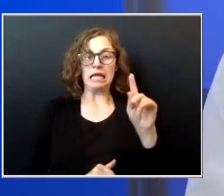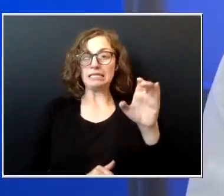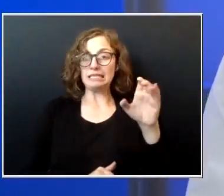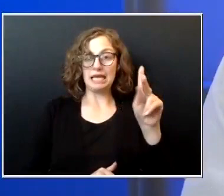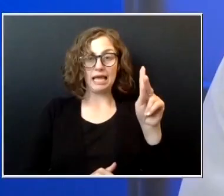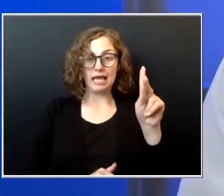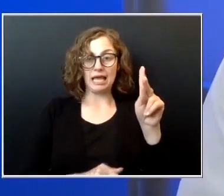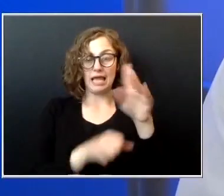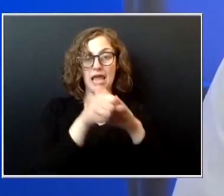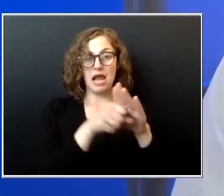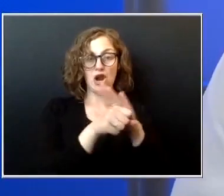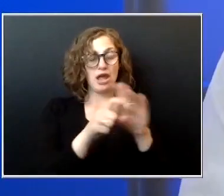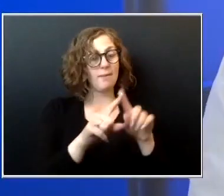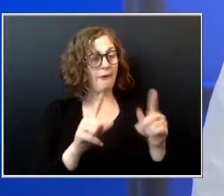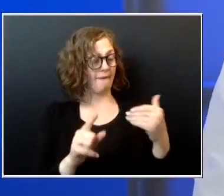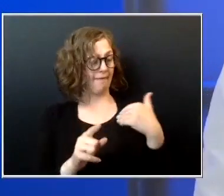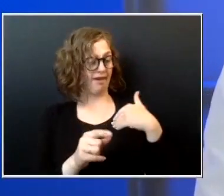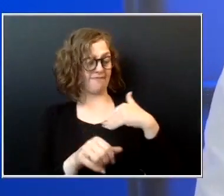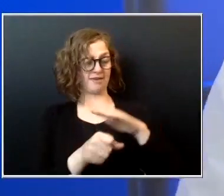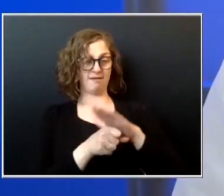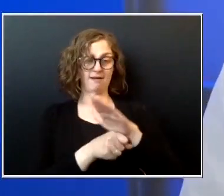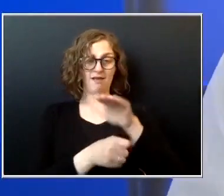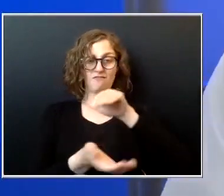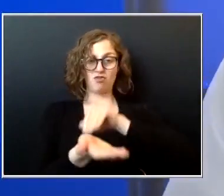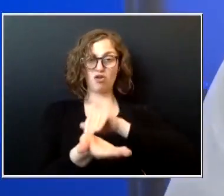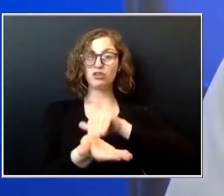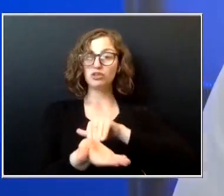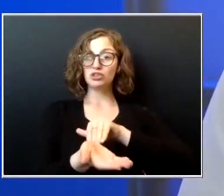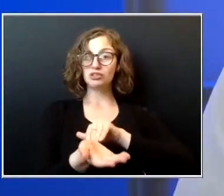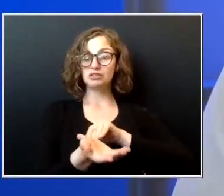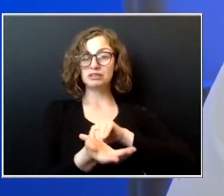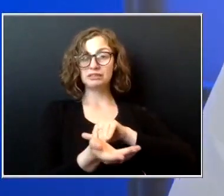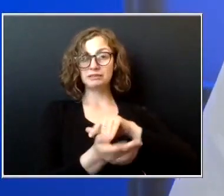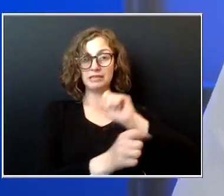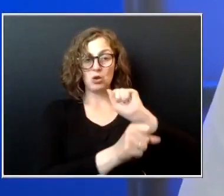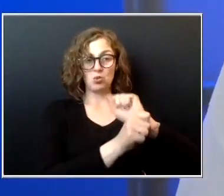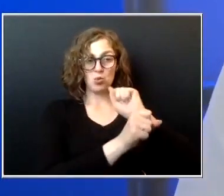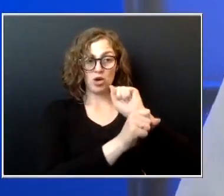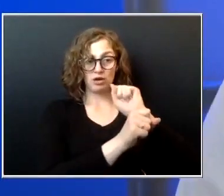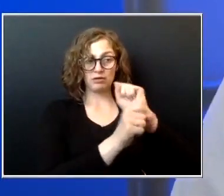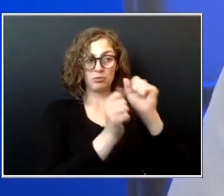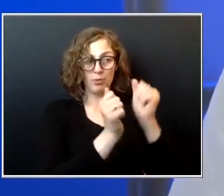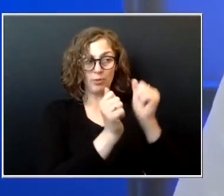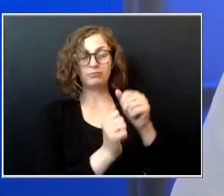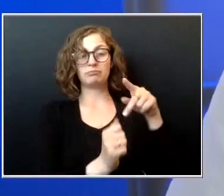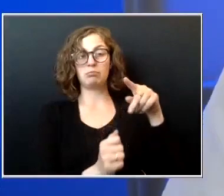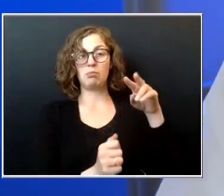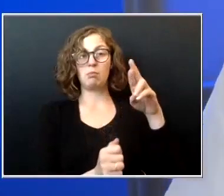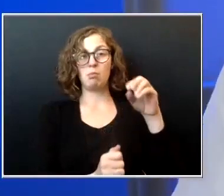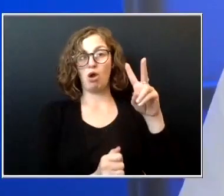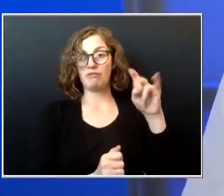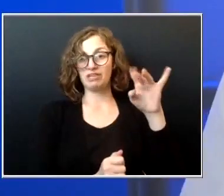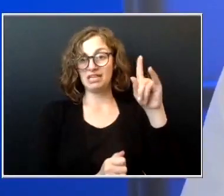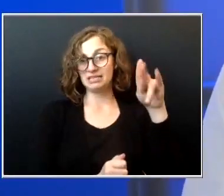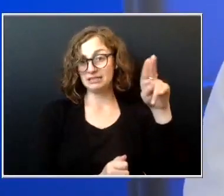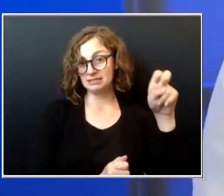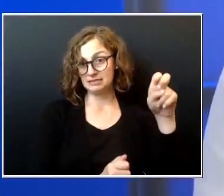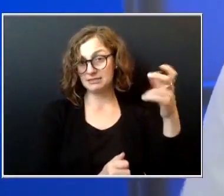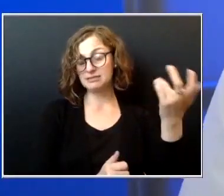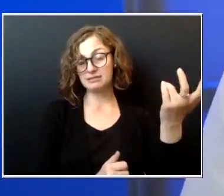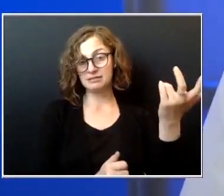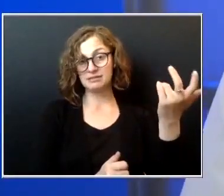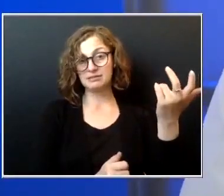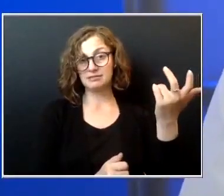those physicians that are employed by by Providence, I know there's just. I would say there's some question